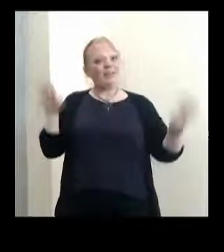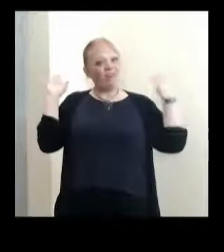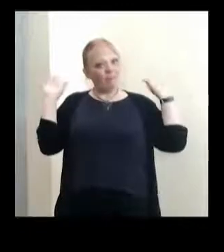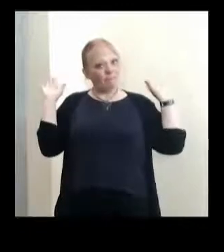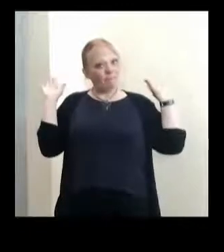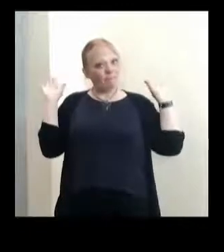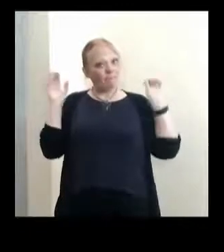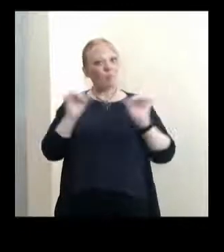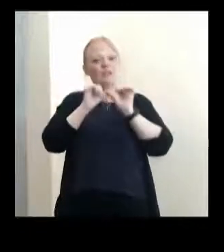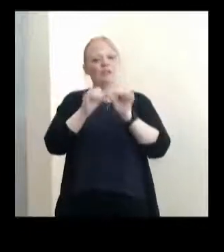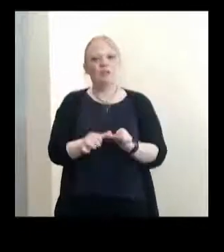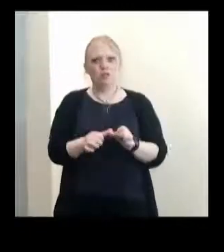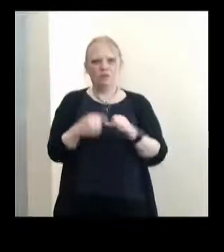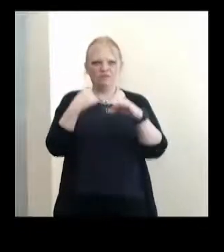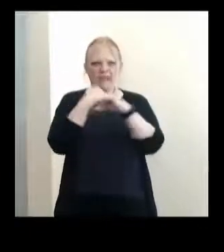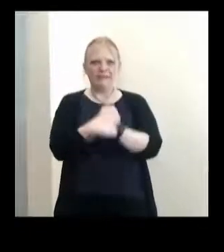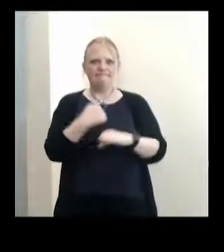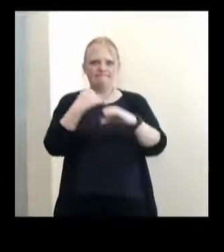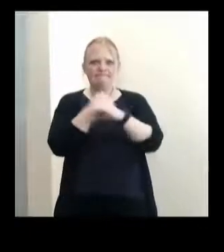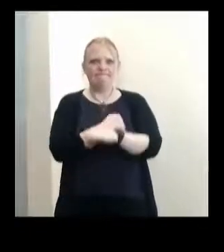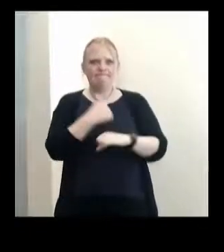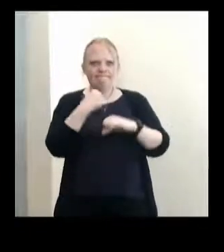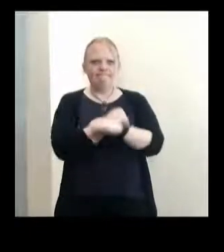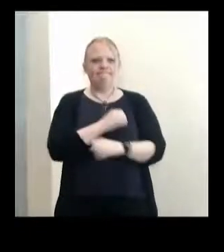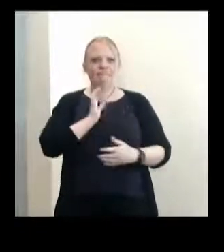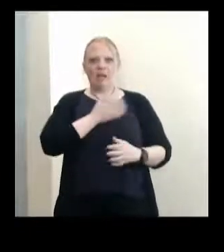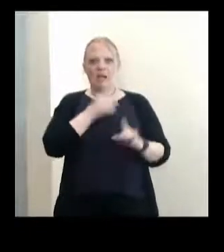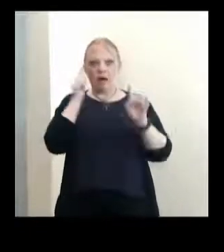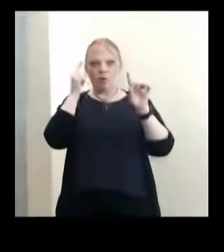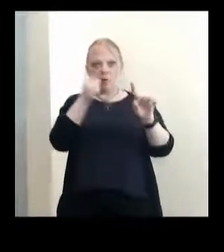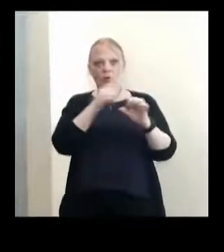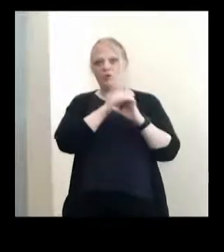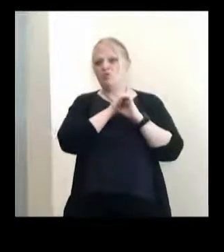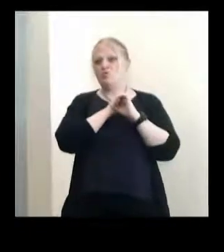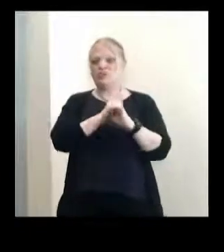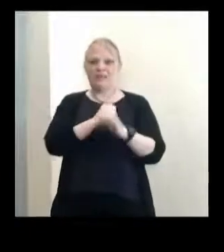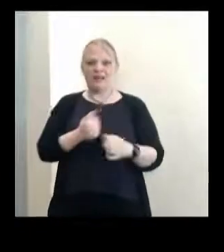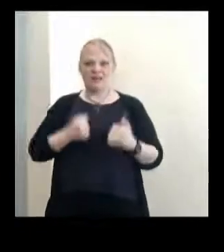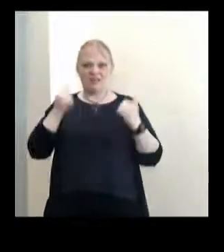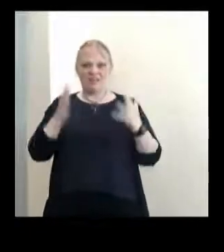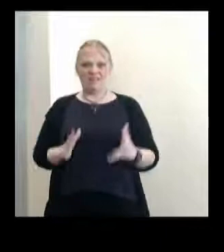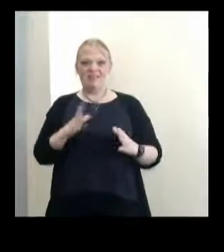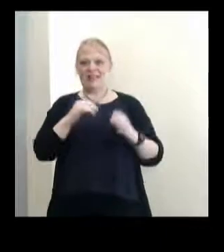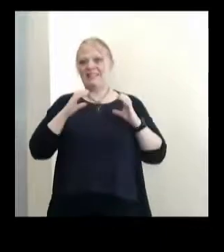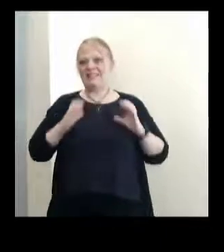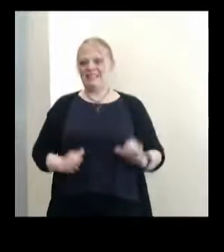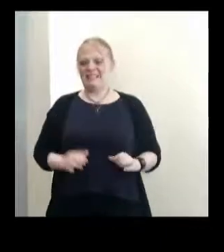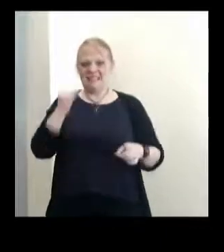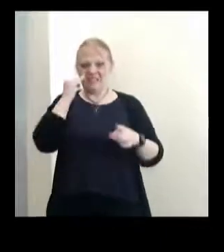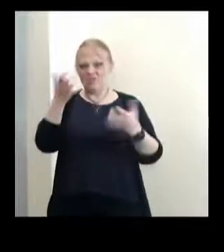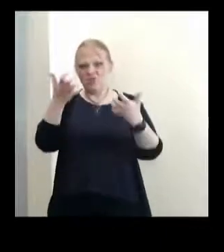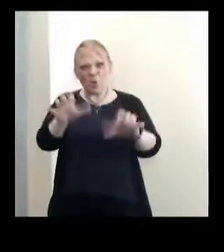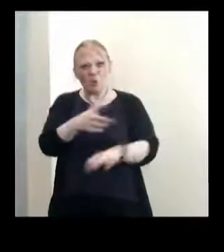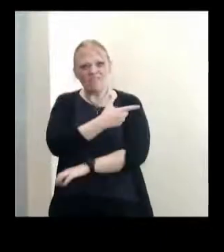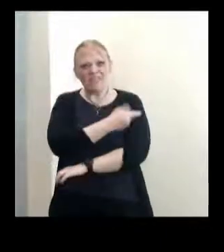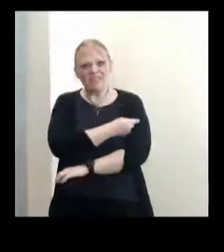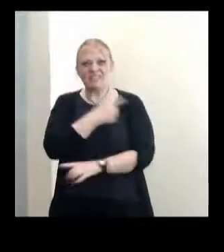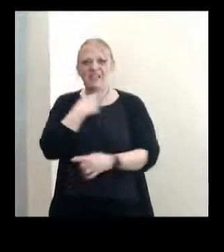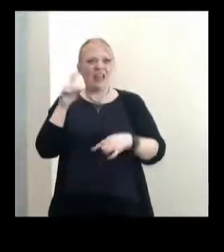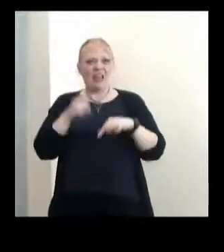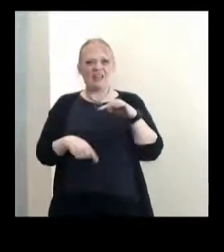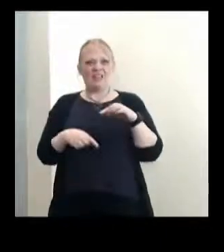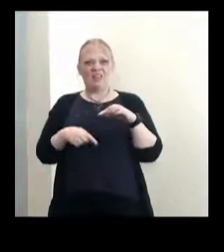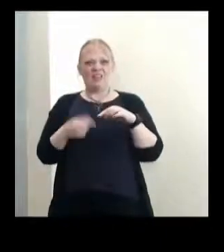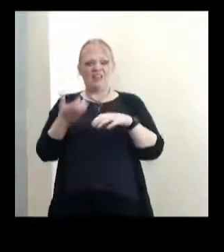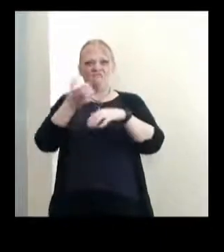to fight. Our goal is to protect our residents and our citizens. If you don't want to get vaccinated, I can't stop you from not